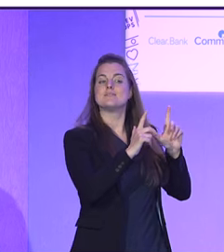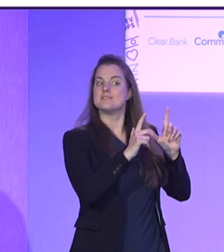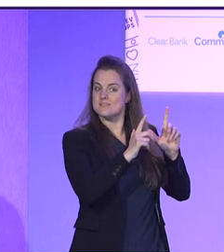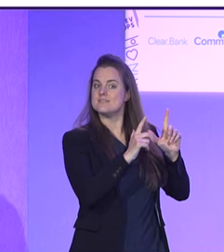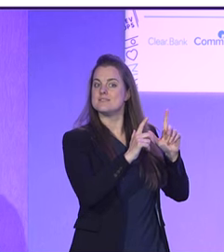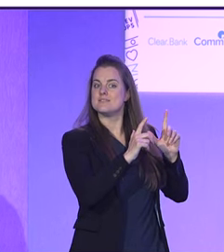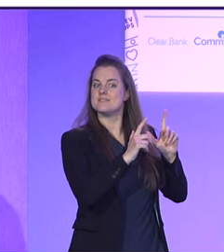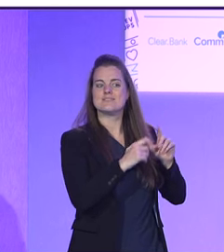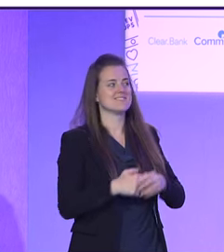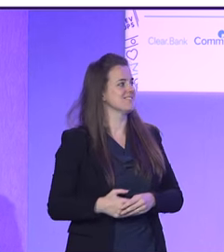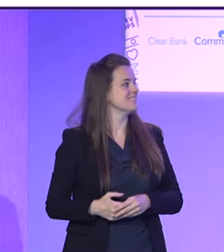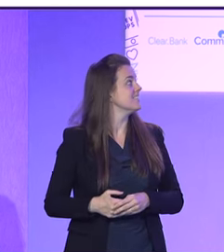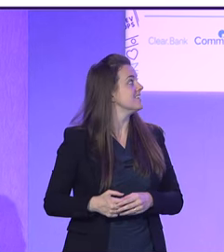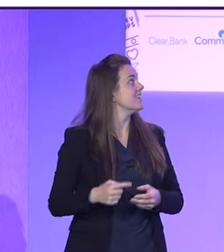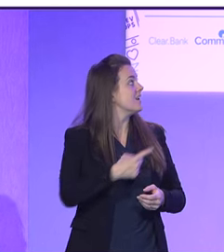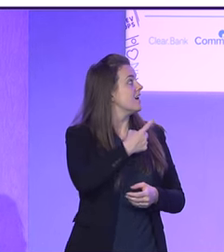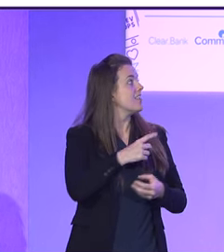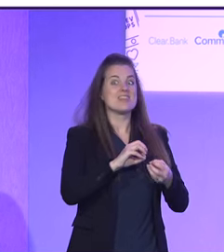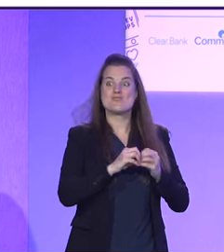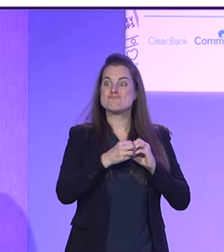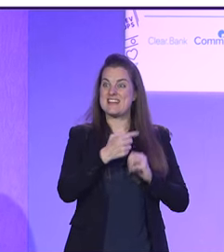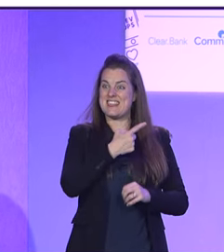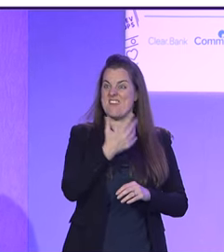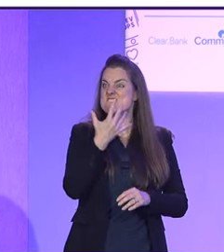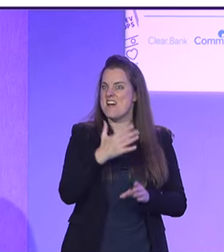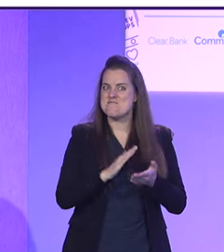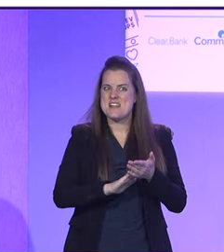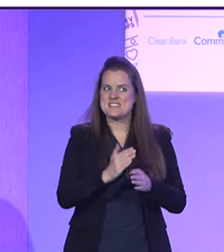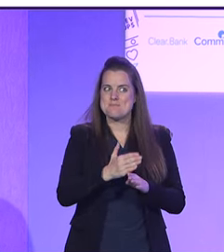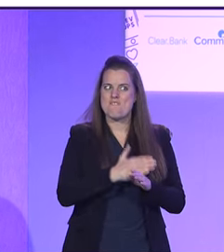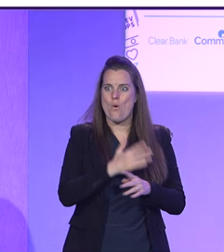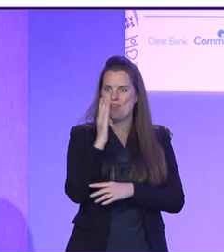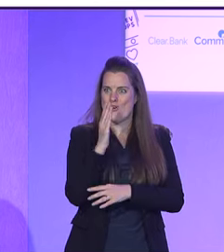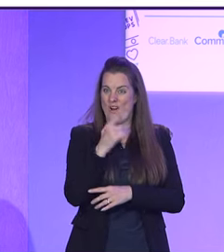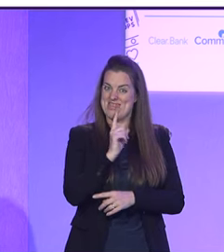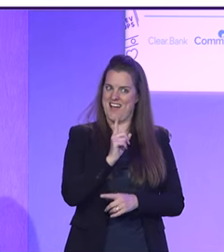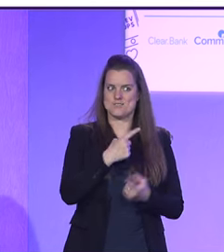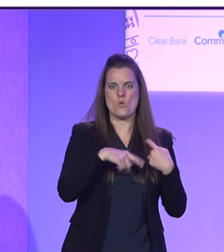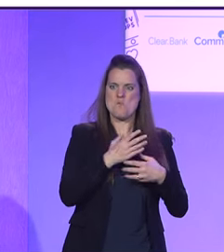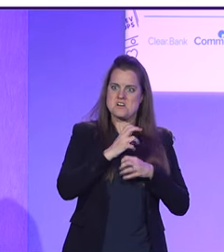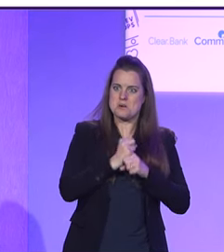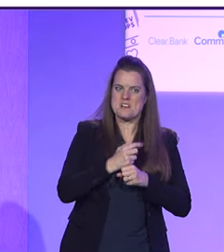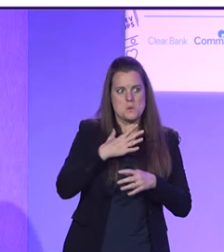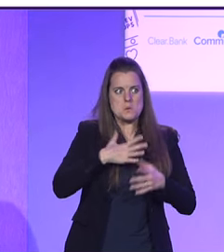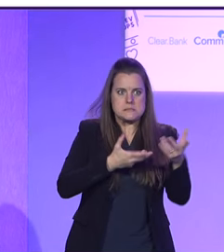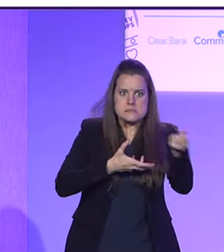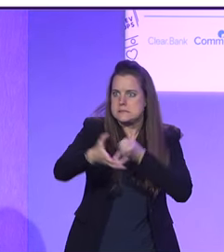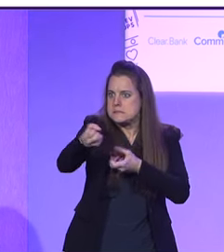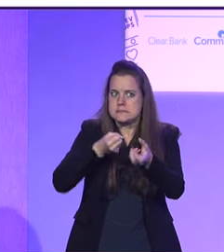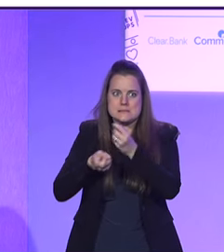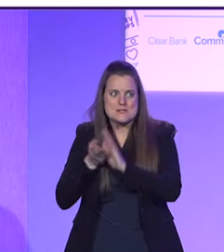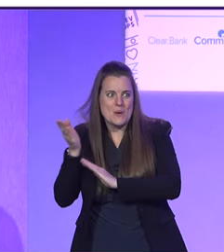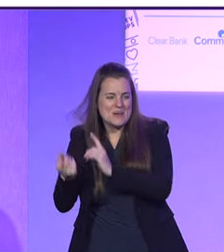Yeah, we did that. We created that just, like, 5 minutes before my talk. That's how committed we are to get you all there. And yeah,